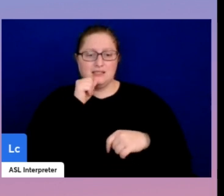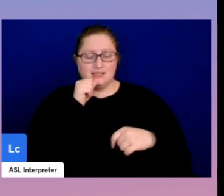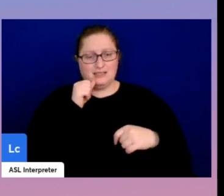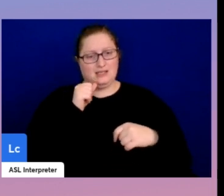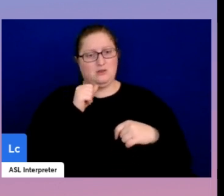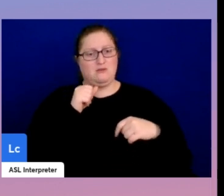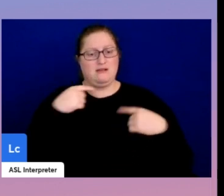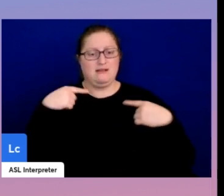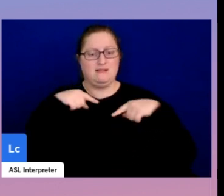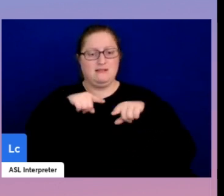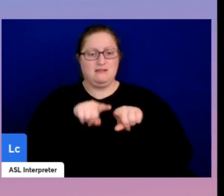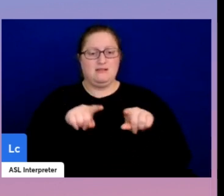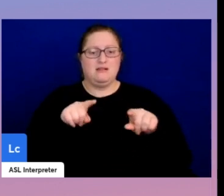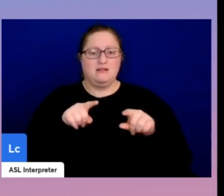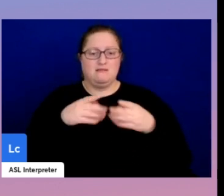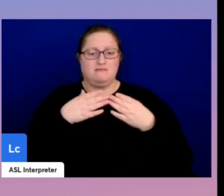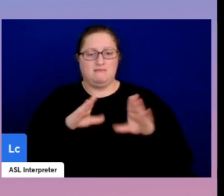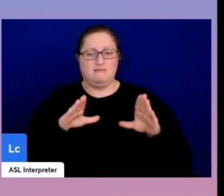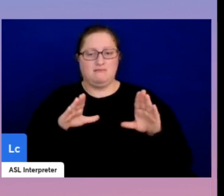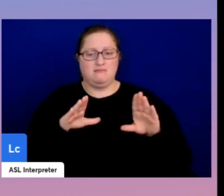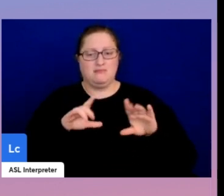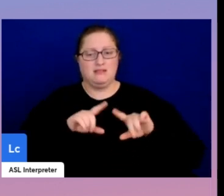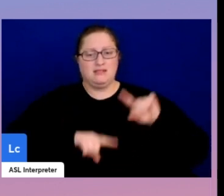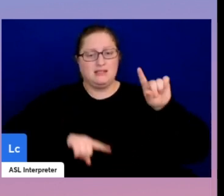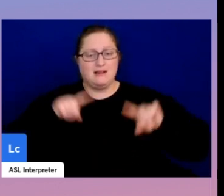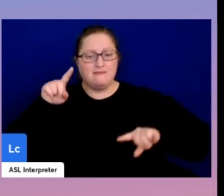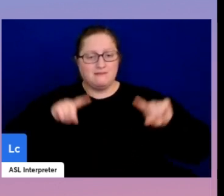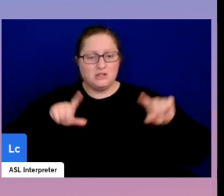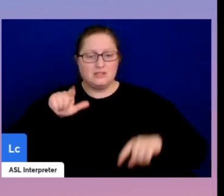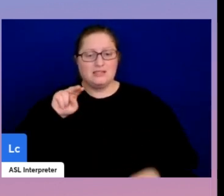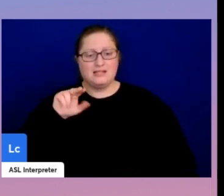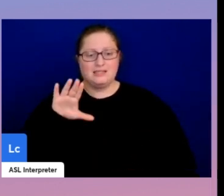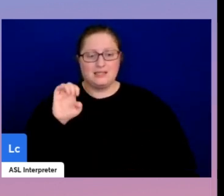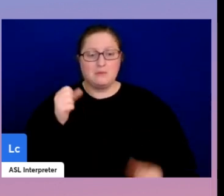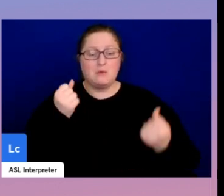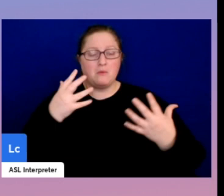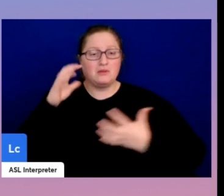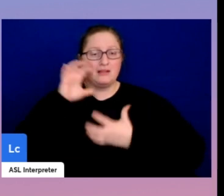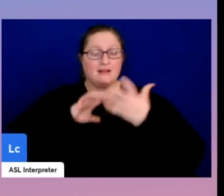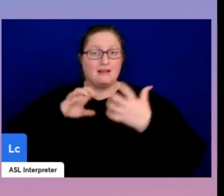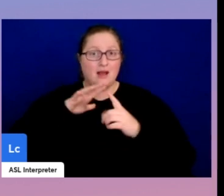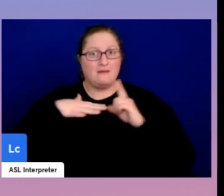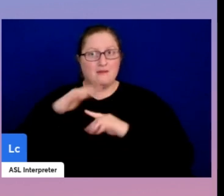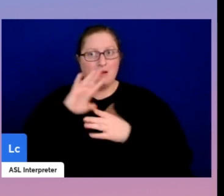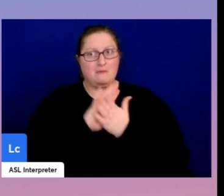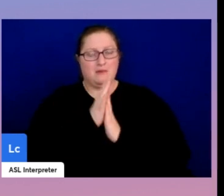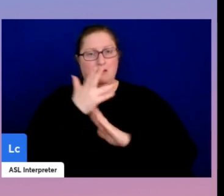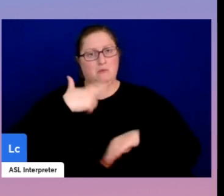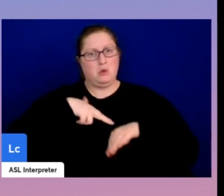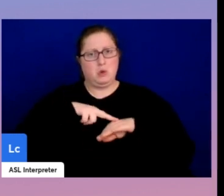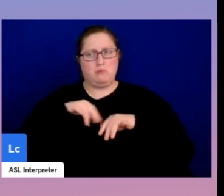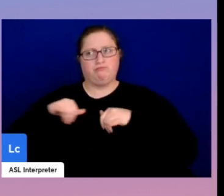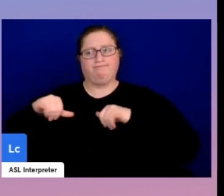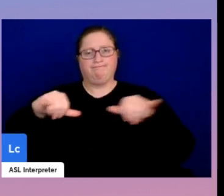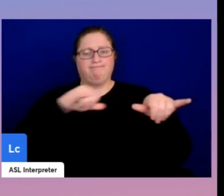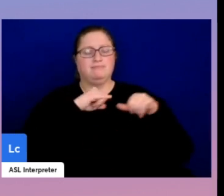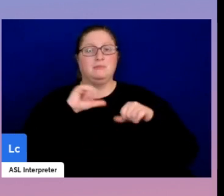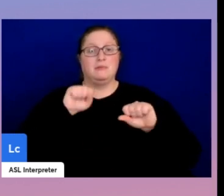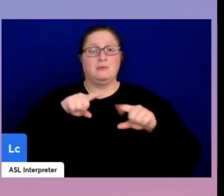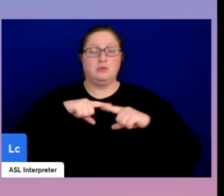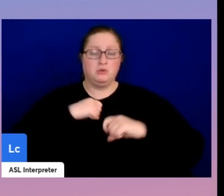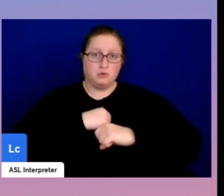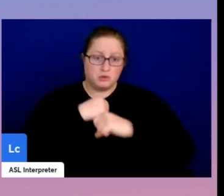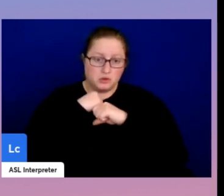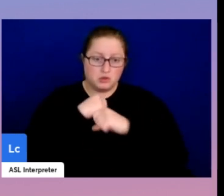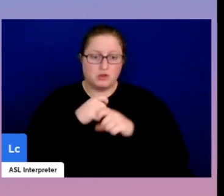diverse cloud landscapes. In a world where multi-cloud environments are becoming the norm, securing and managing